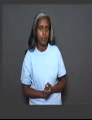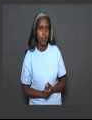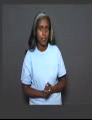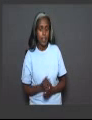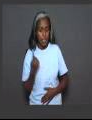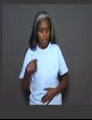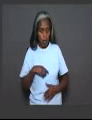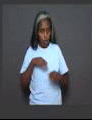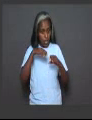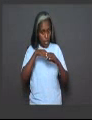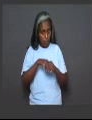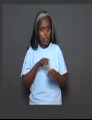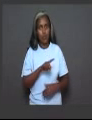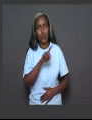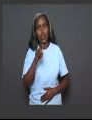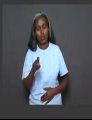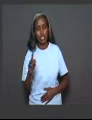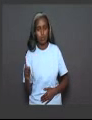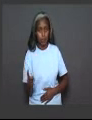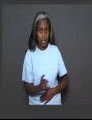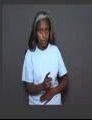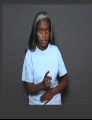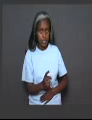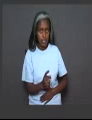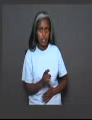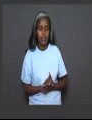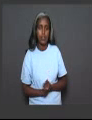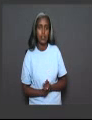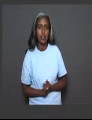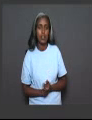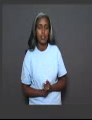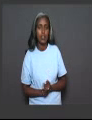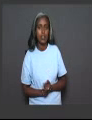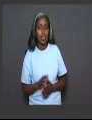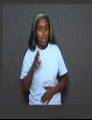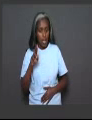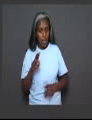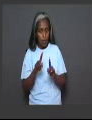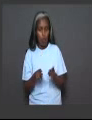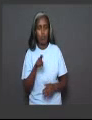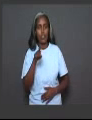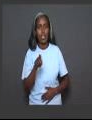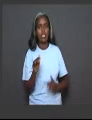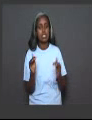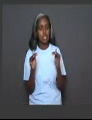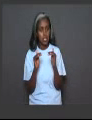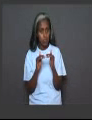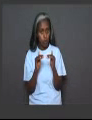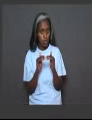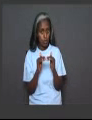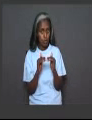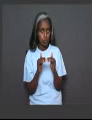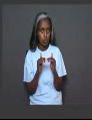Our revenue equation becomes R of X is equal